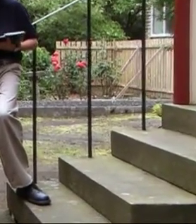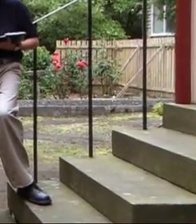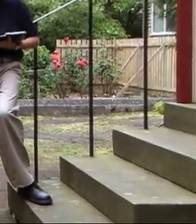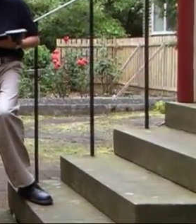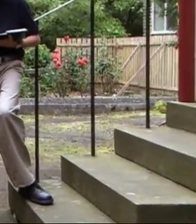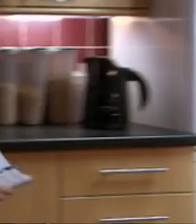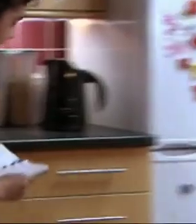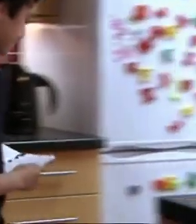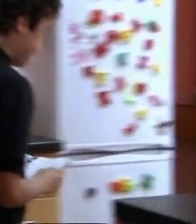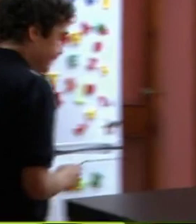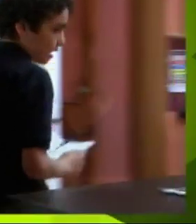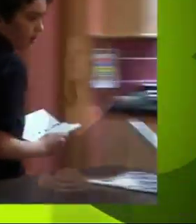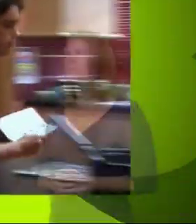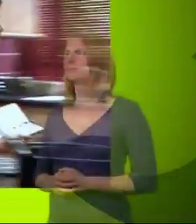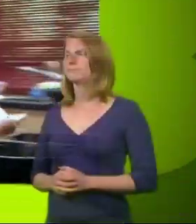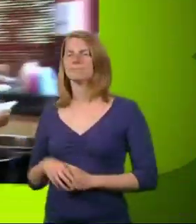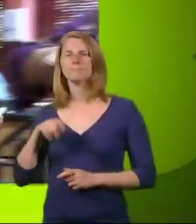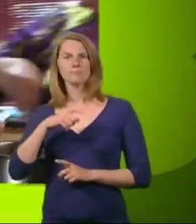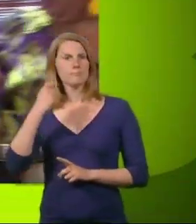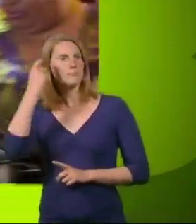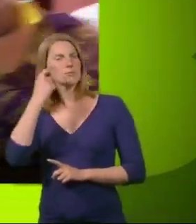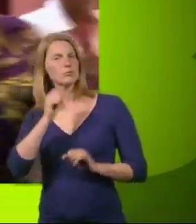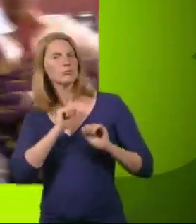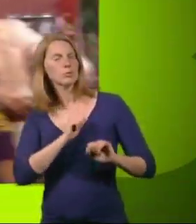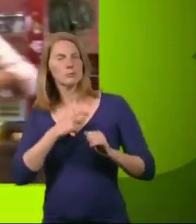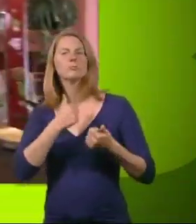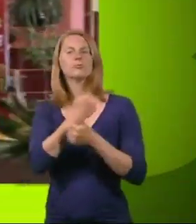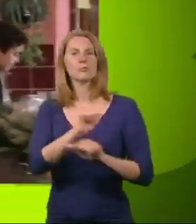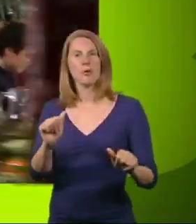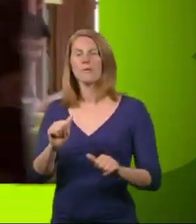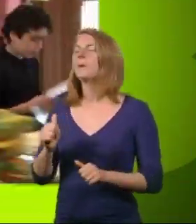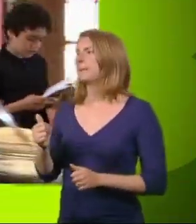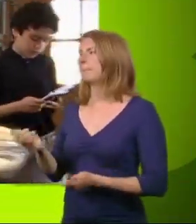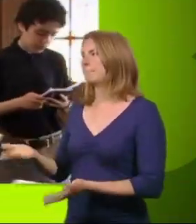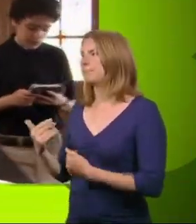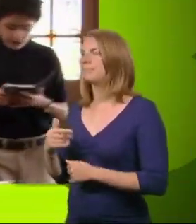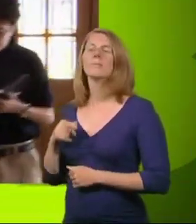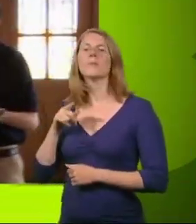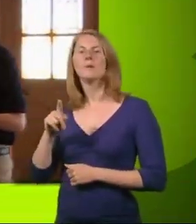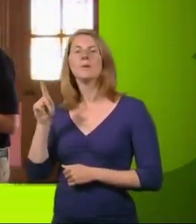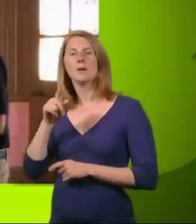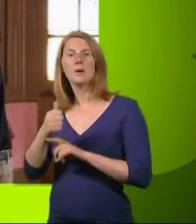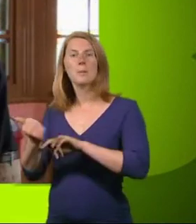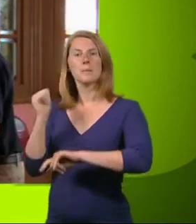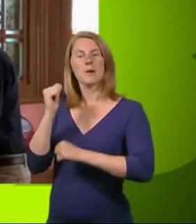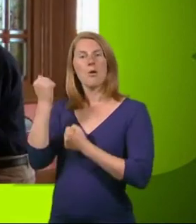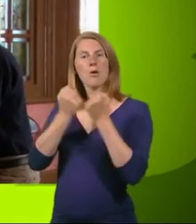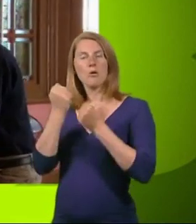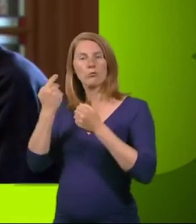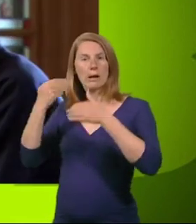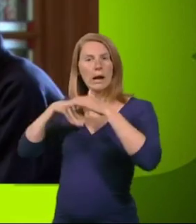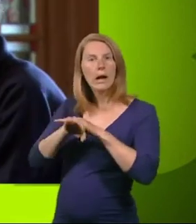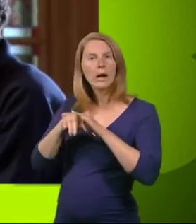We've solved the mystery of Ada and Dale. Okay, go on then. They came in the back of a lorry and were thrown out by the driver who then drove